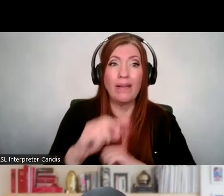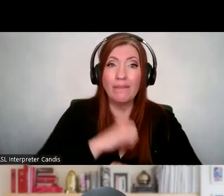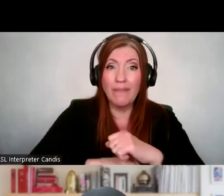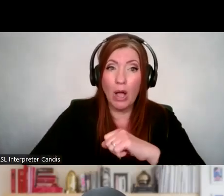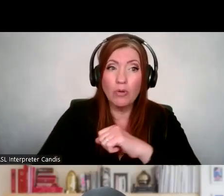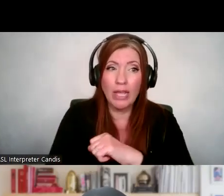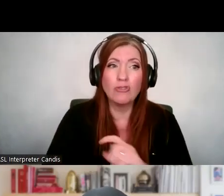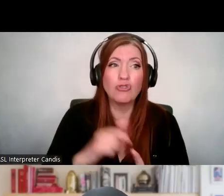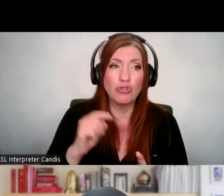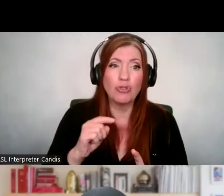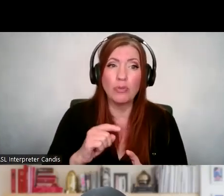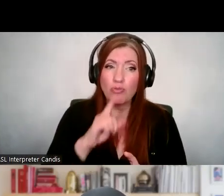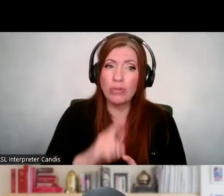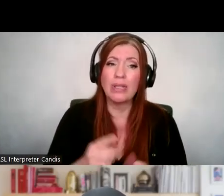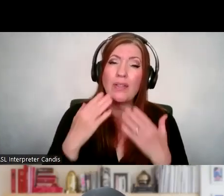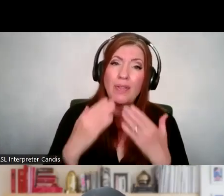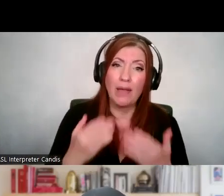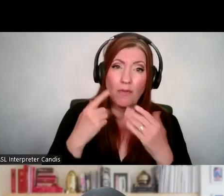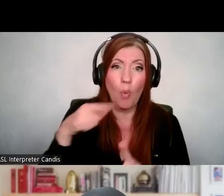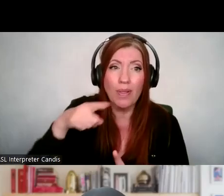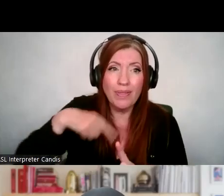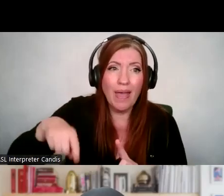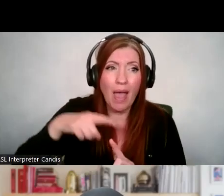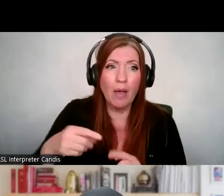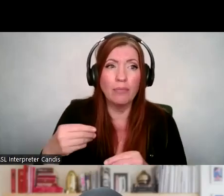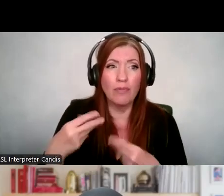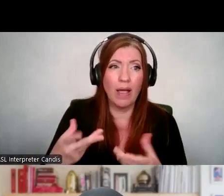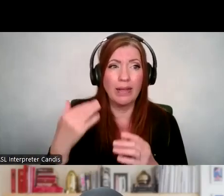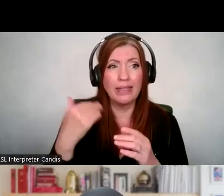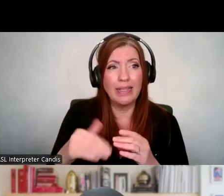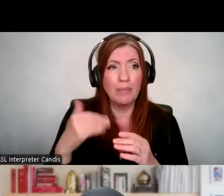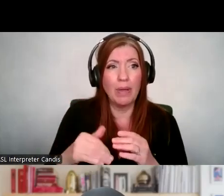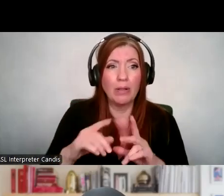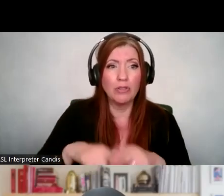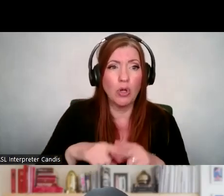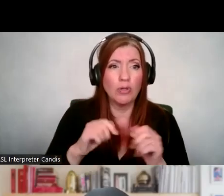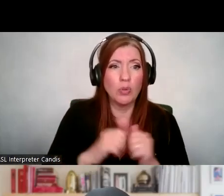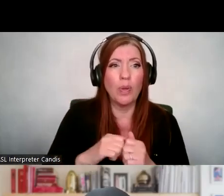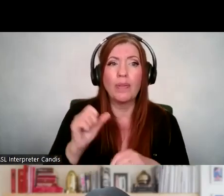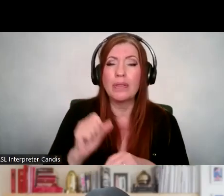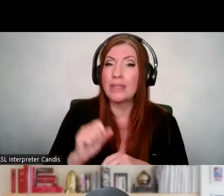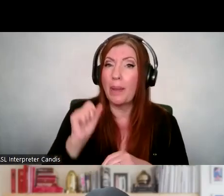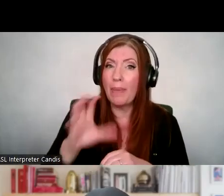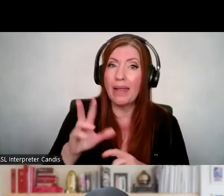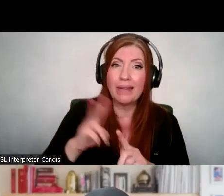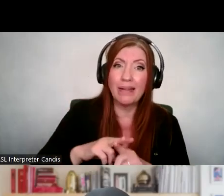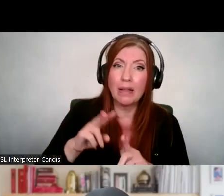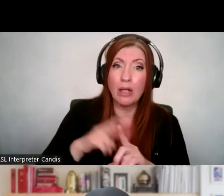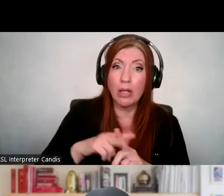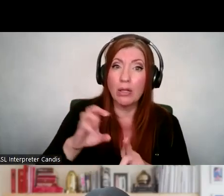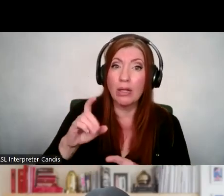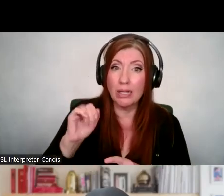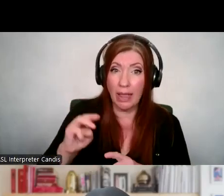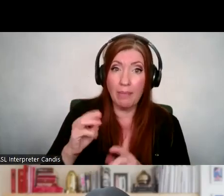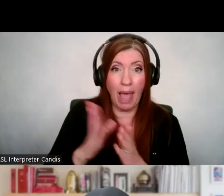you through it. You'll see my email contact in there. And look, it all starts with submit a claim. Ask that commercial payer to pay for